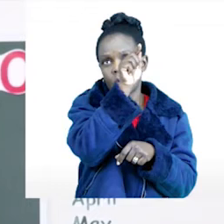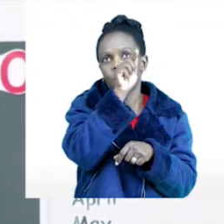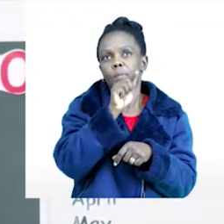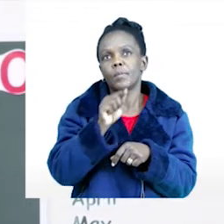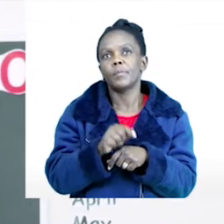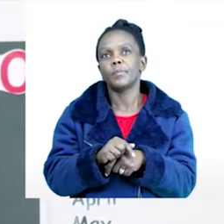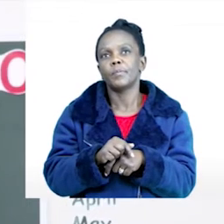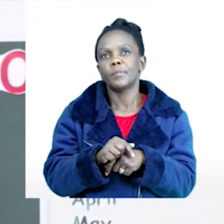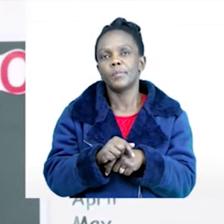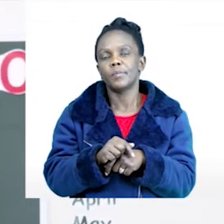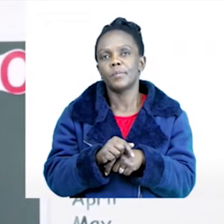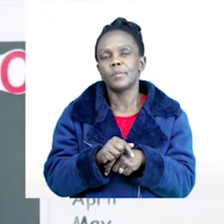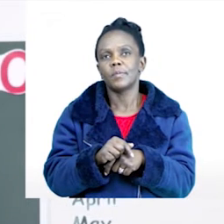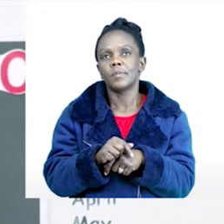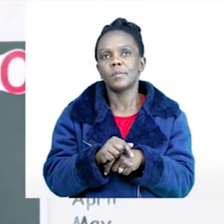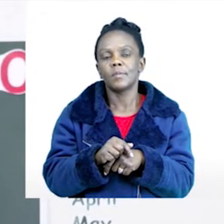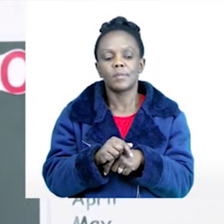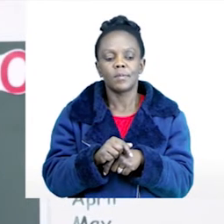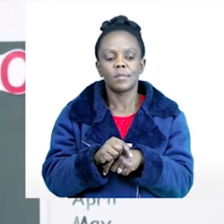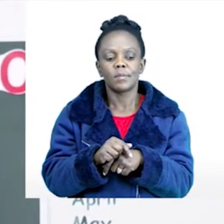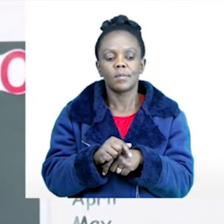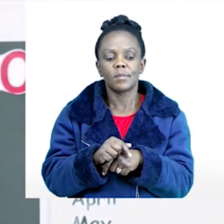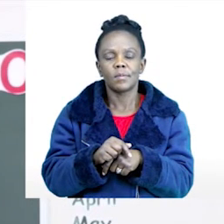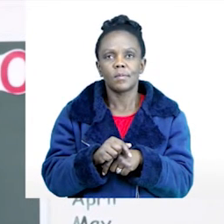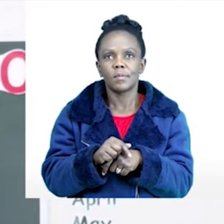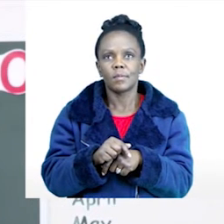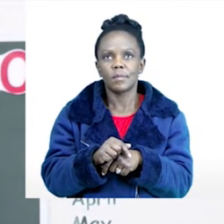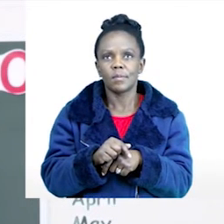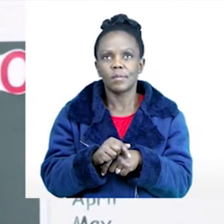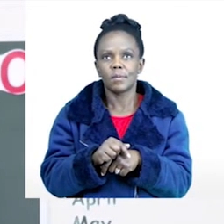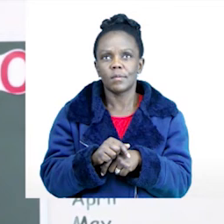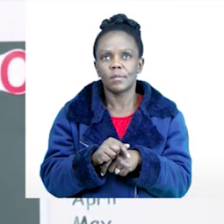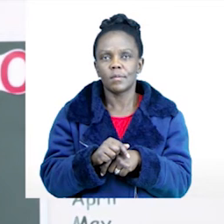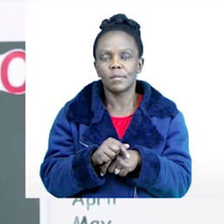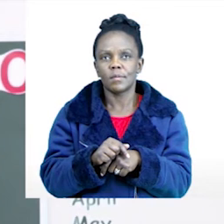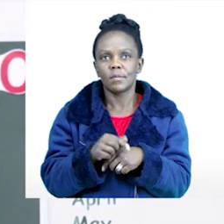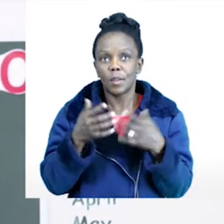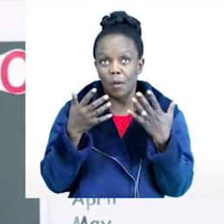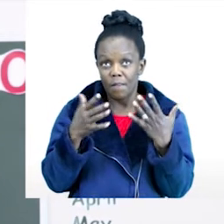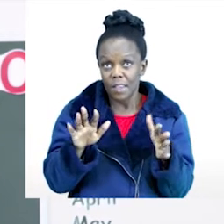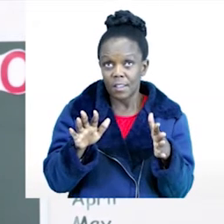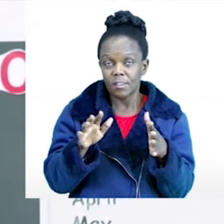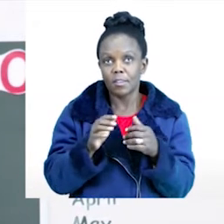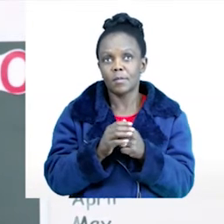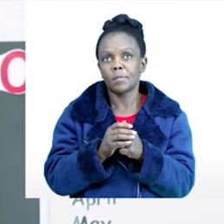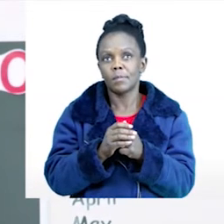and well done! We are done. Let's take a look at